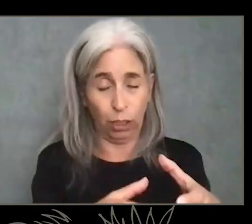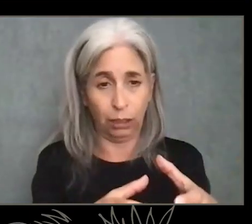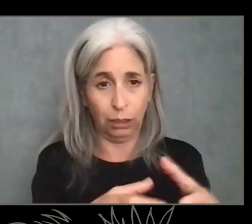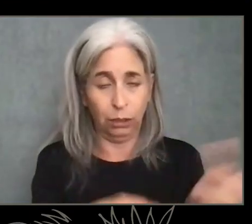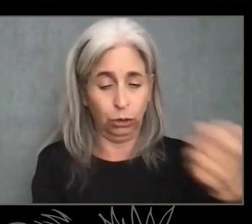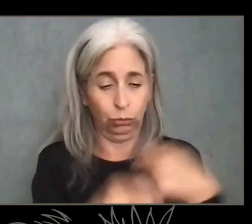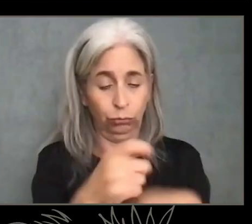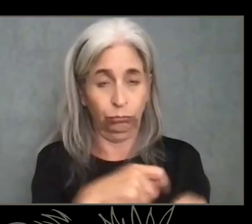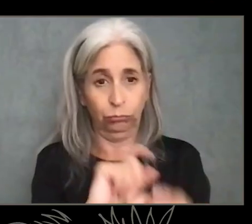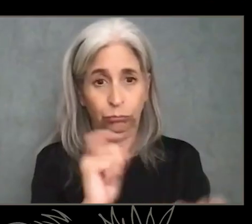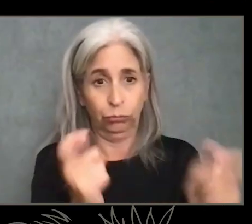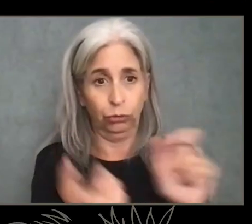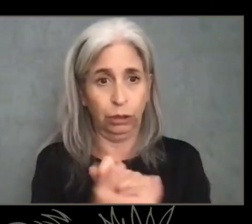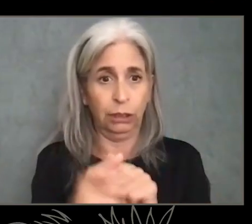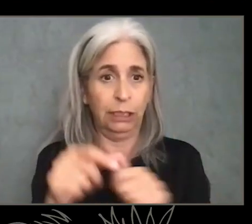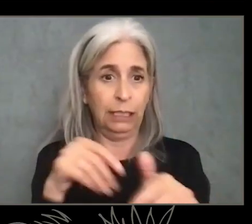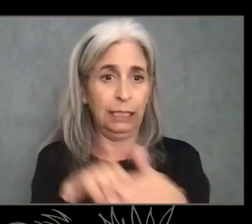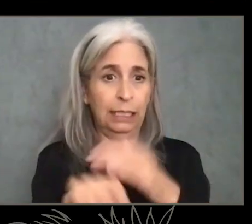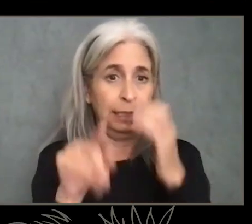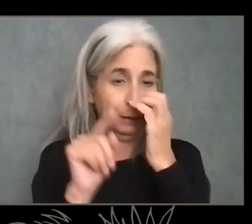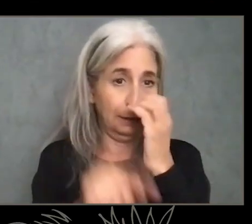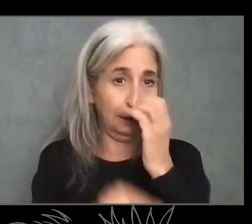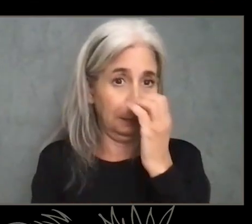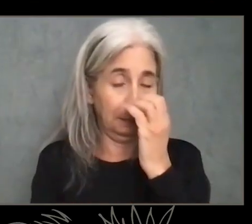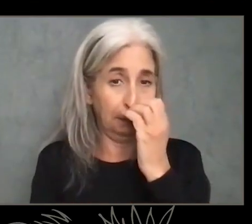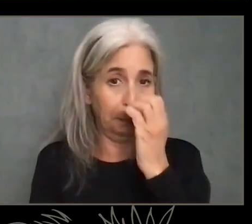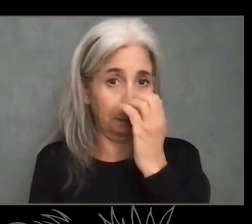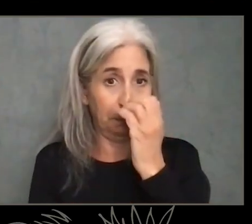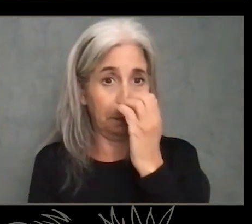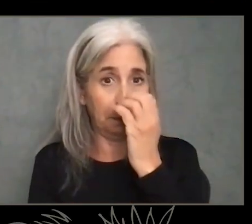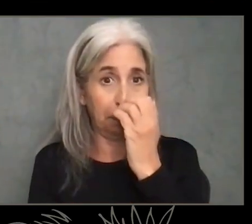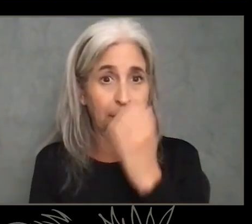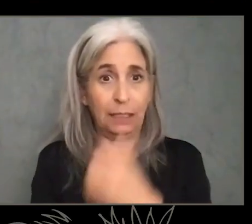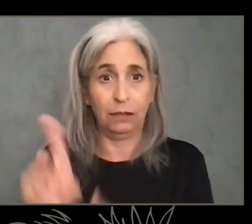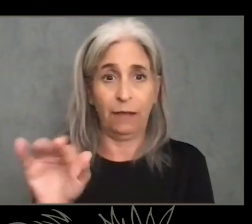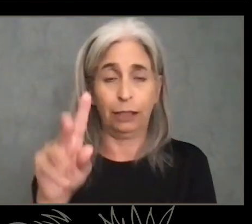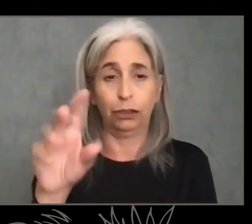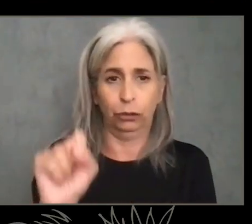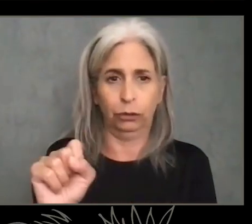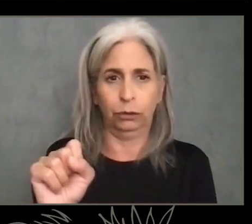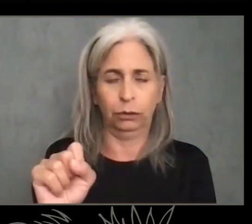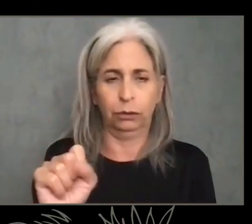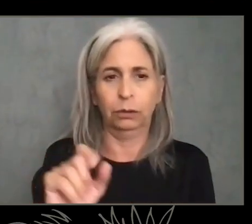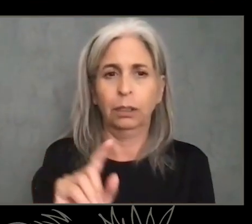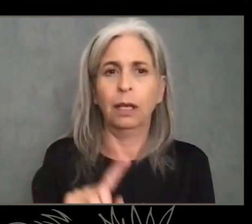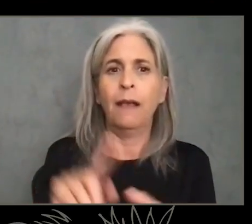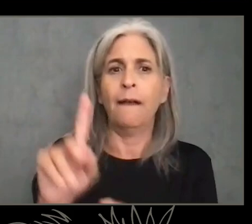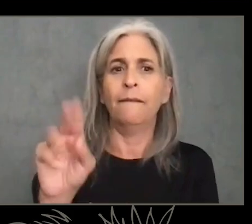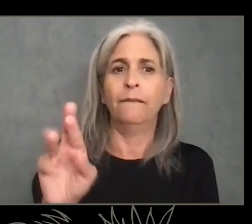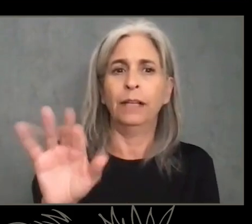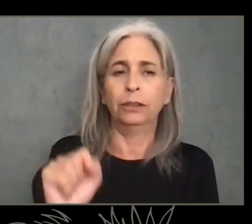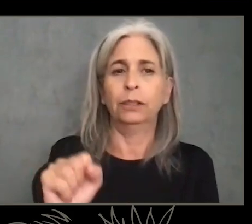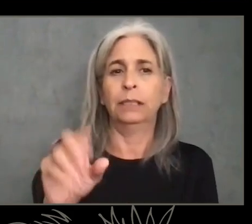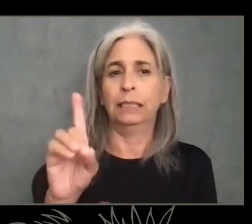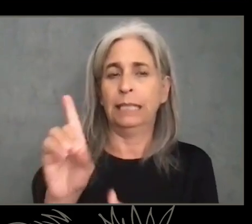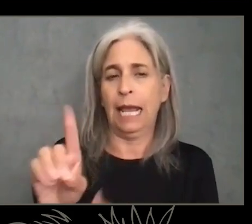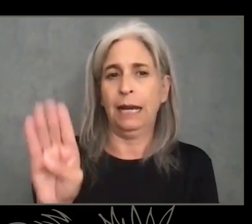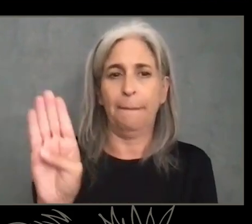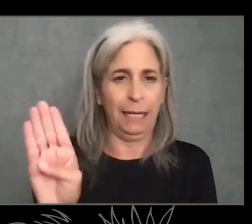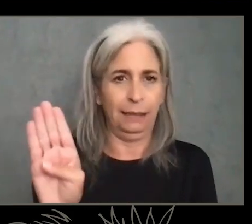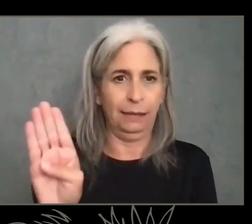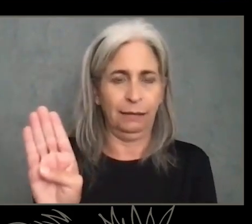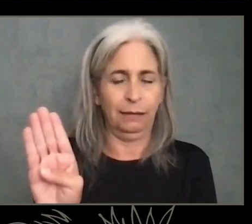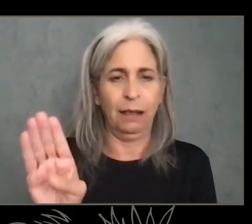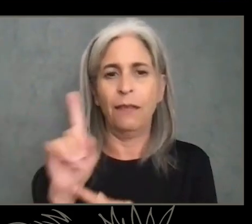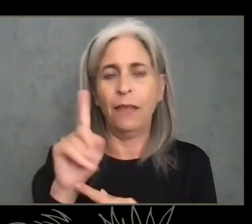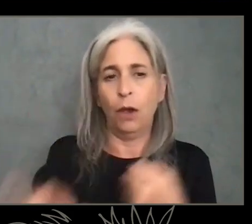be transformed into vectors. And we're going to use a special kind of database, which is a vector database. So that